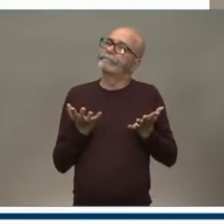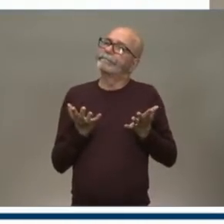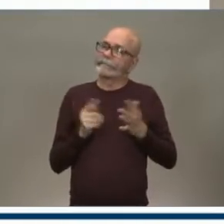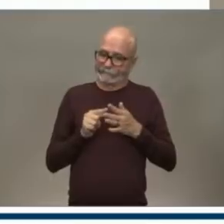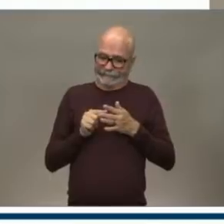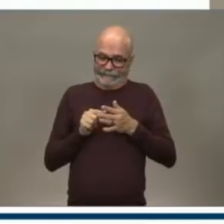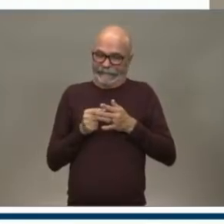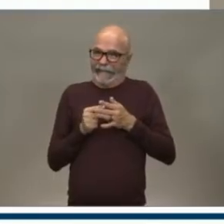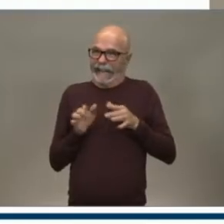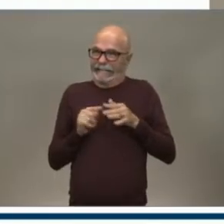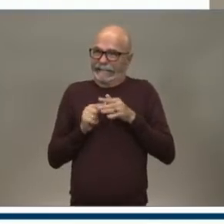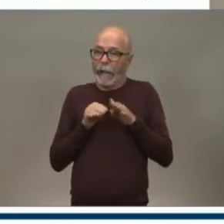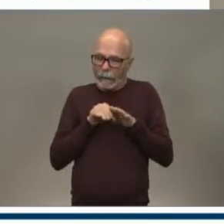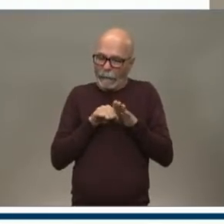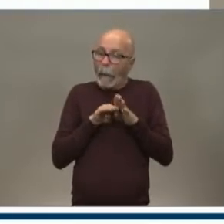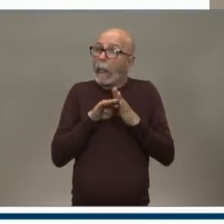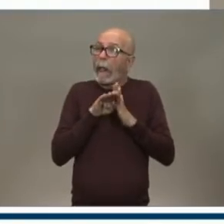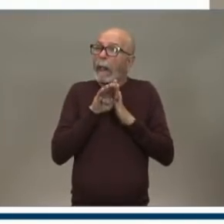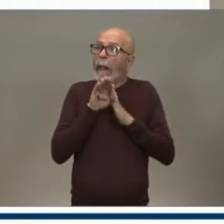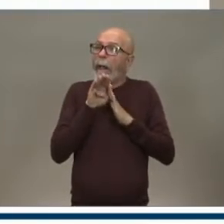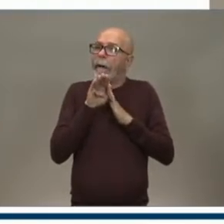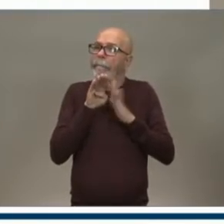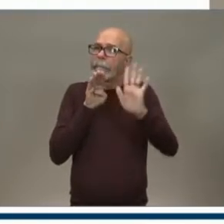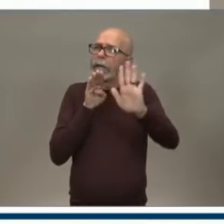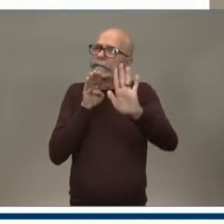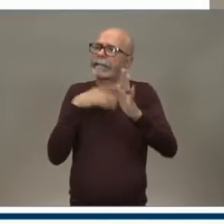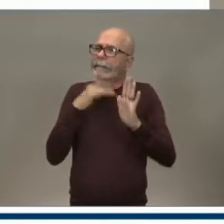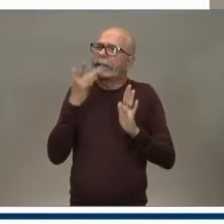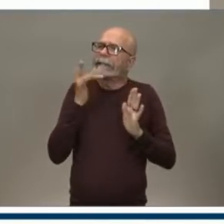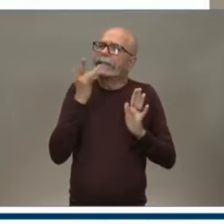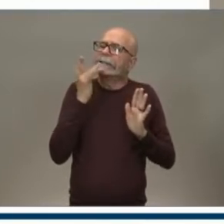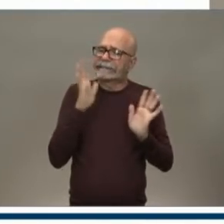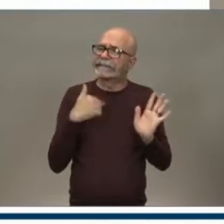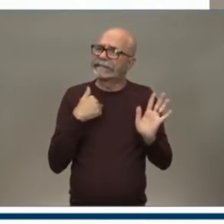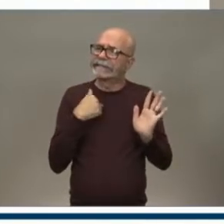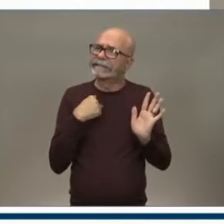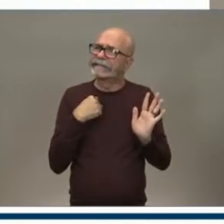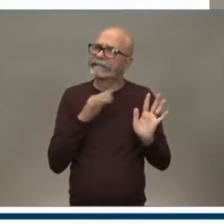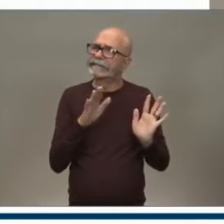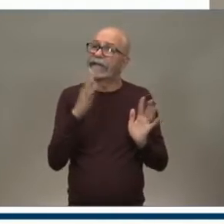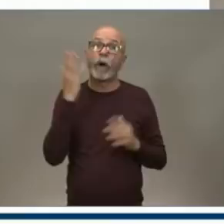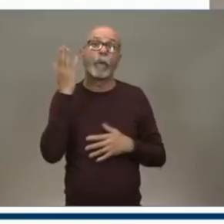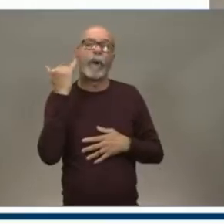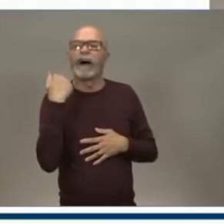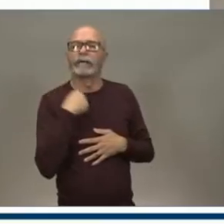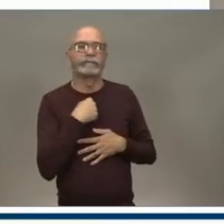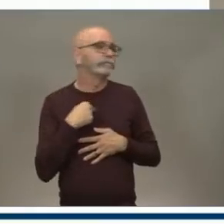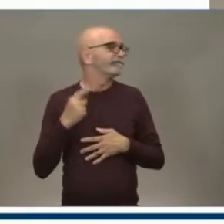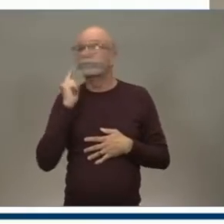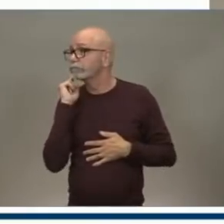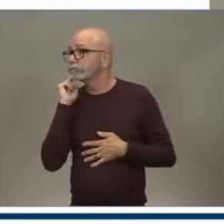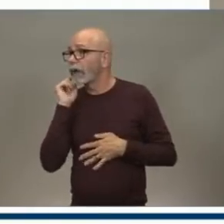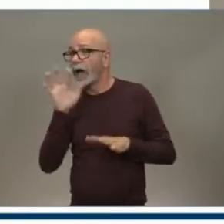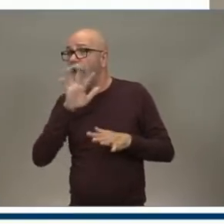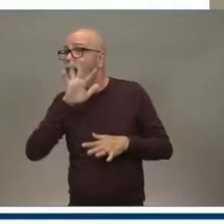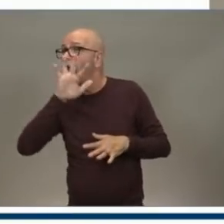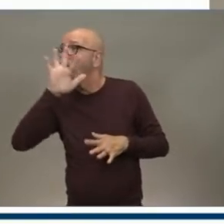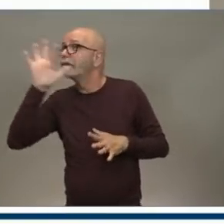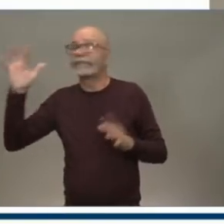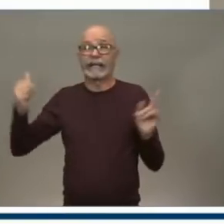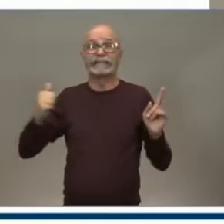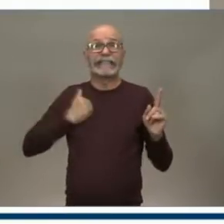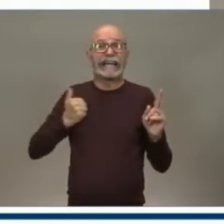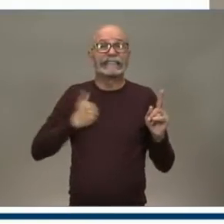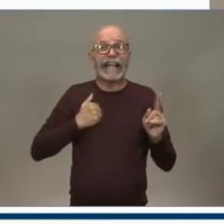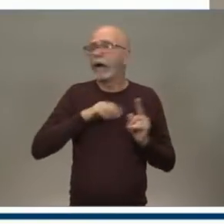of every other province or the provinces outside the Atlantic Canada are well advanced in their second